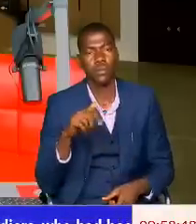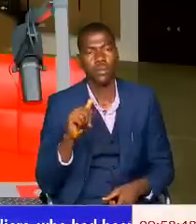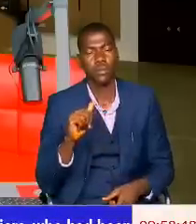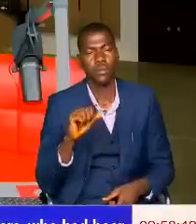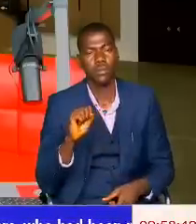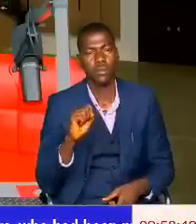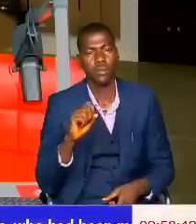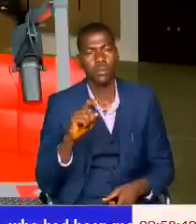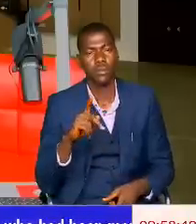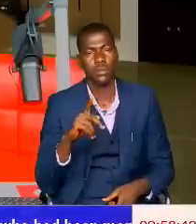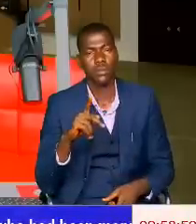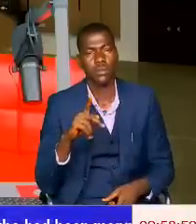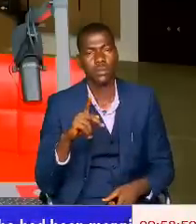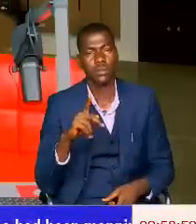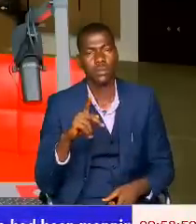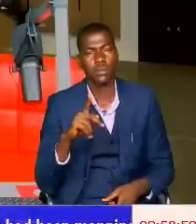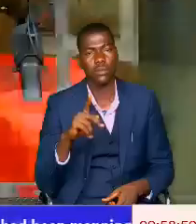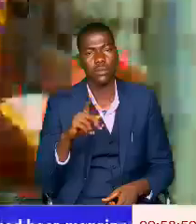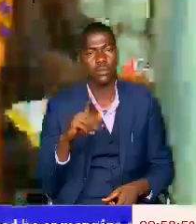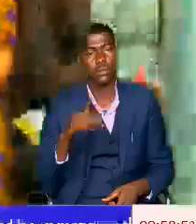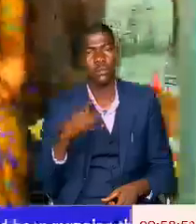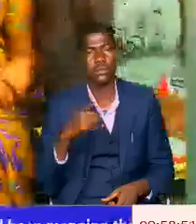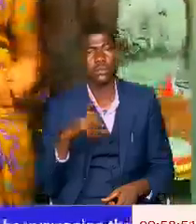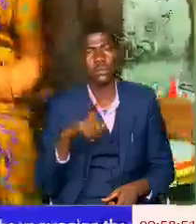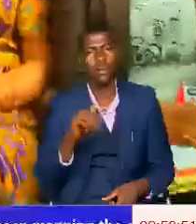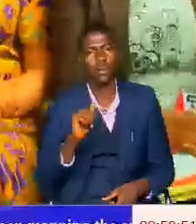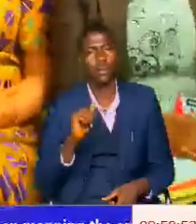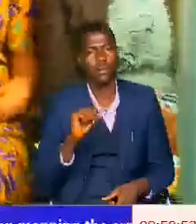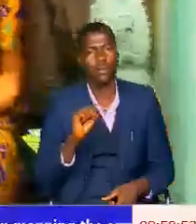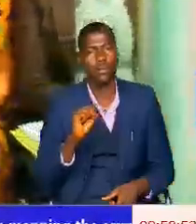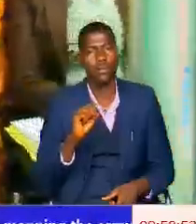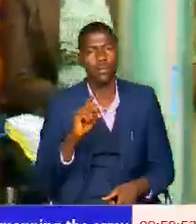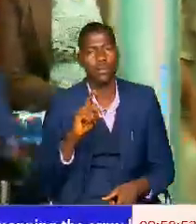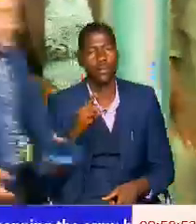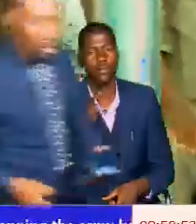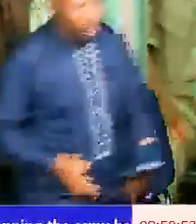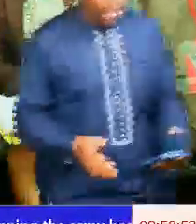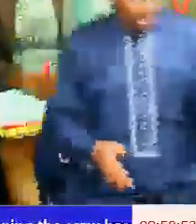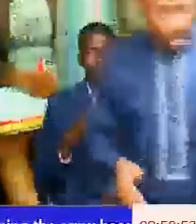Make you read and make you see by yourself. No, I want. No, it's okay. Let me just.